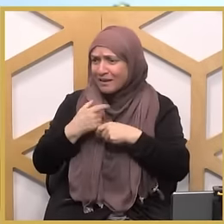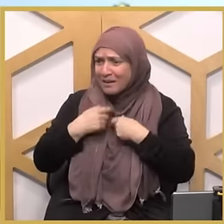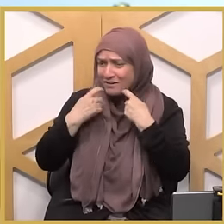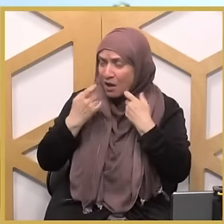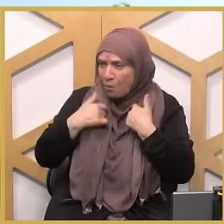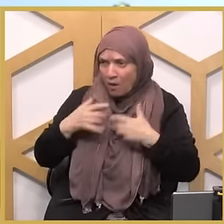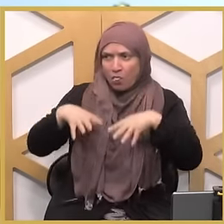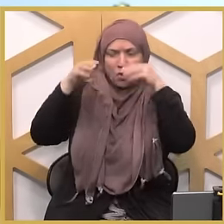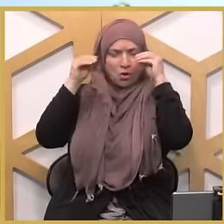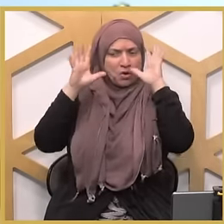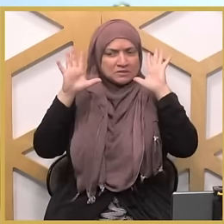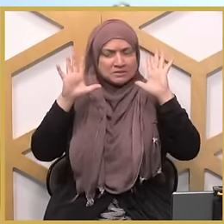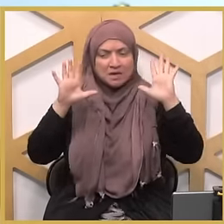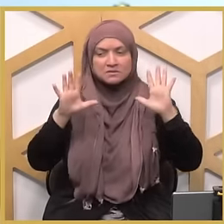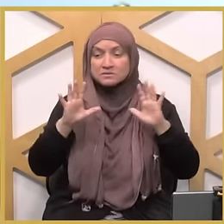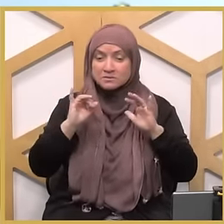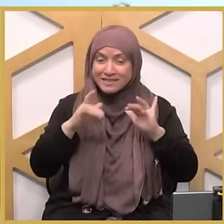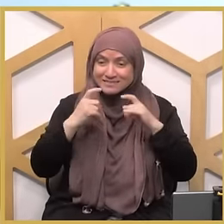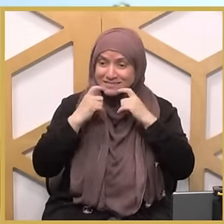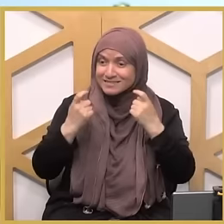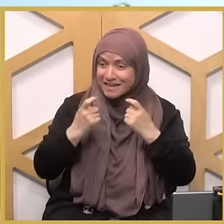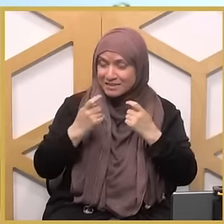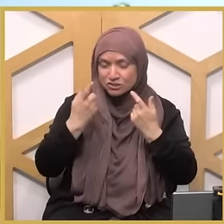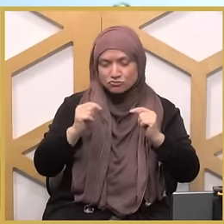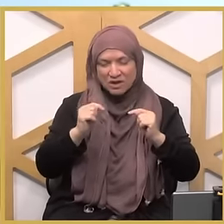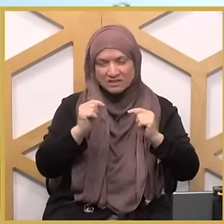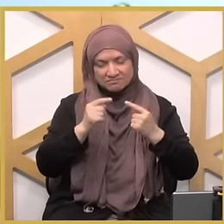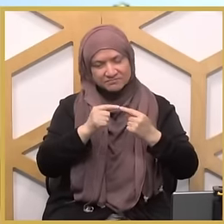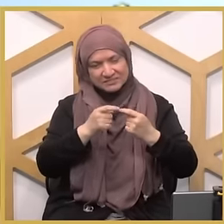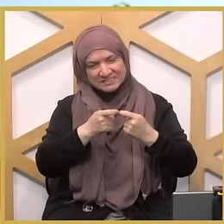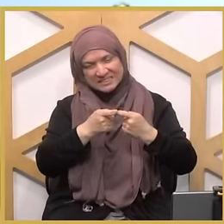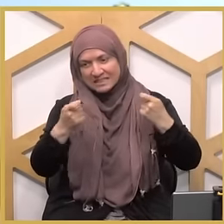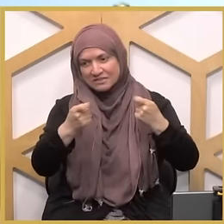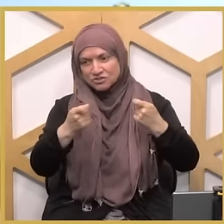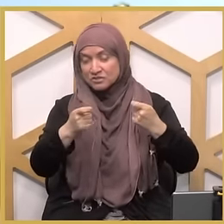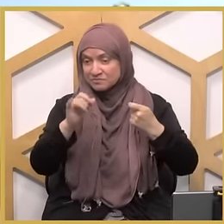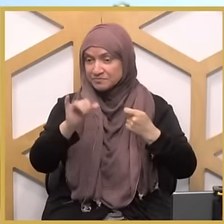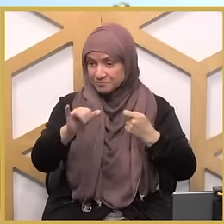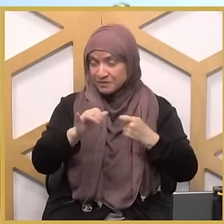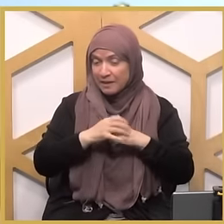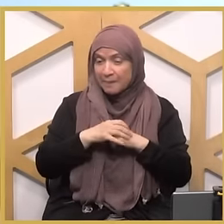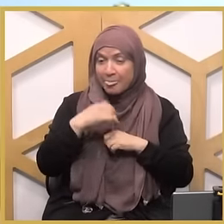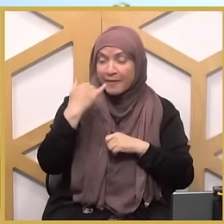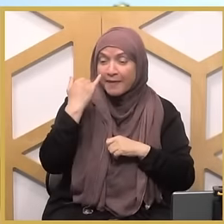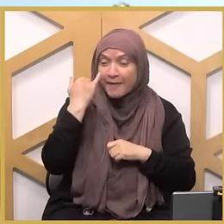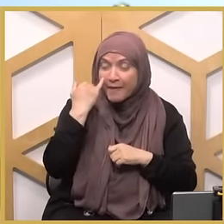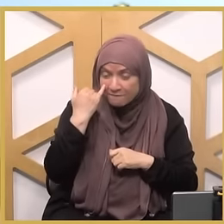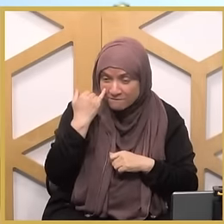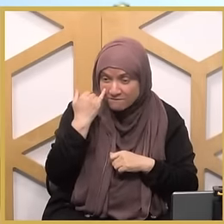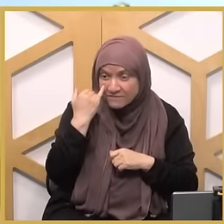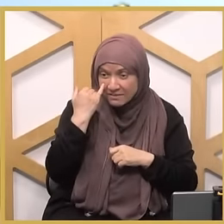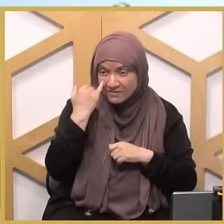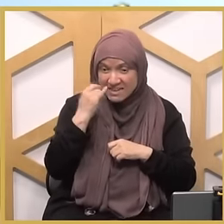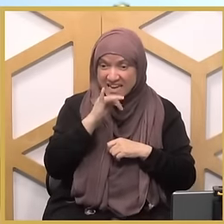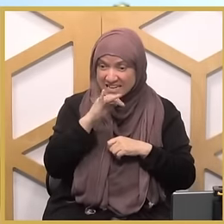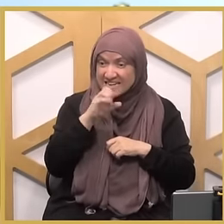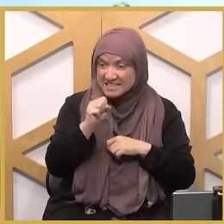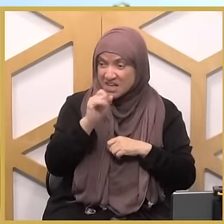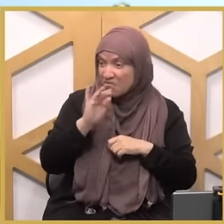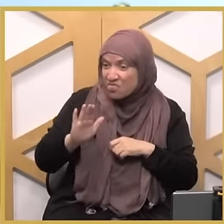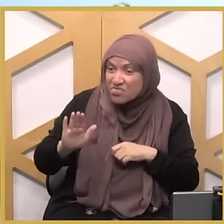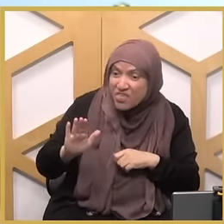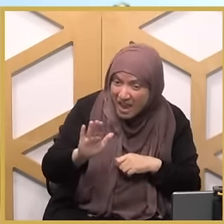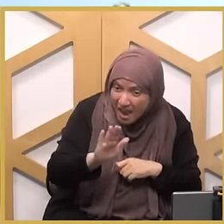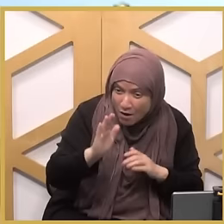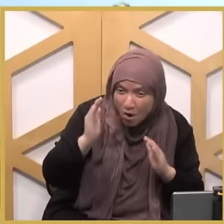sin and disconnect yourself from it. But is there hope for you? Yes. Wallahi, there's hope for you. The fact that you're alive, the fact that